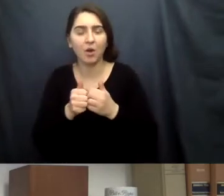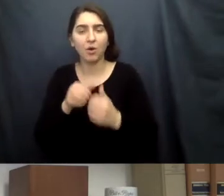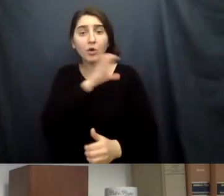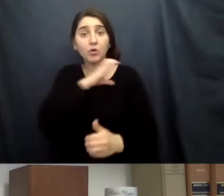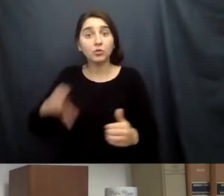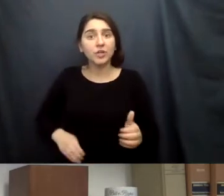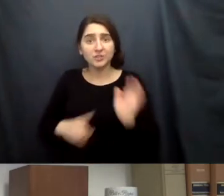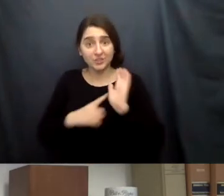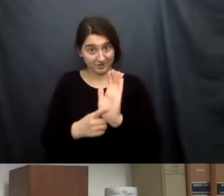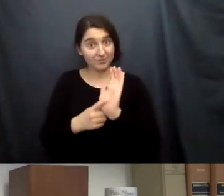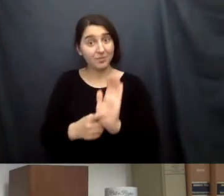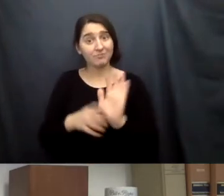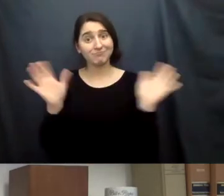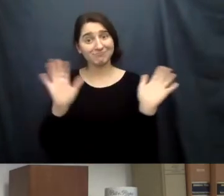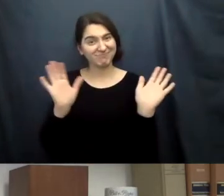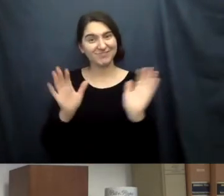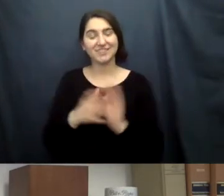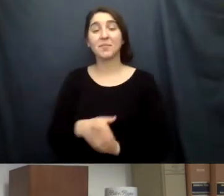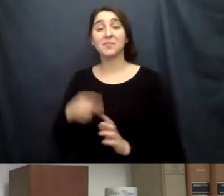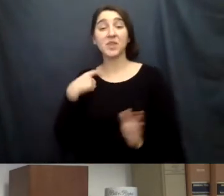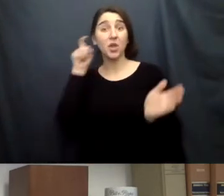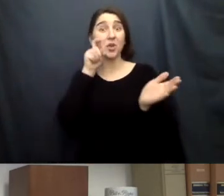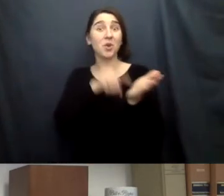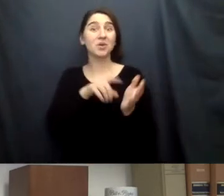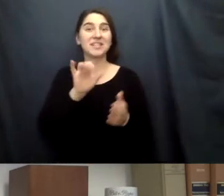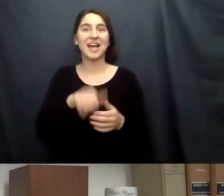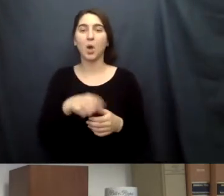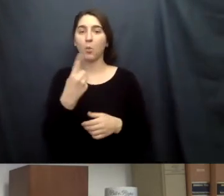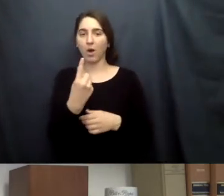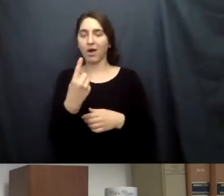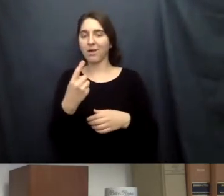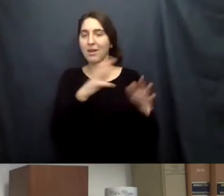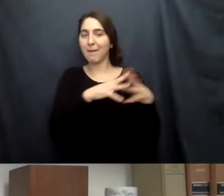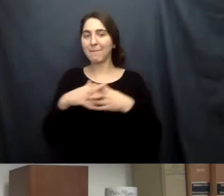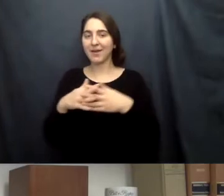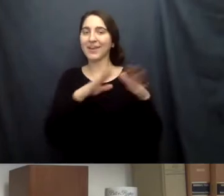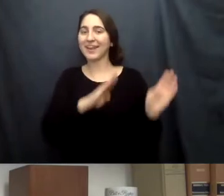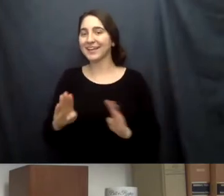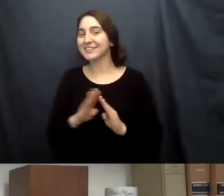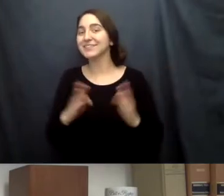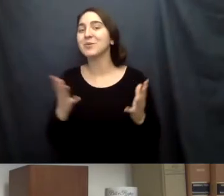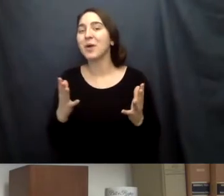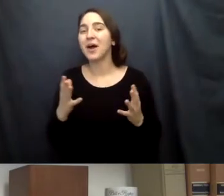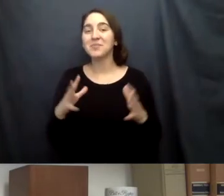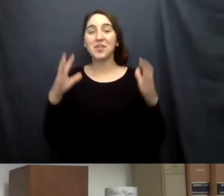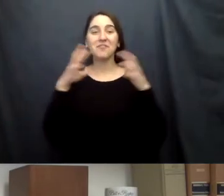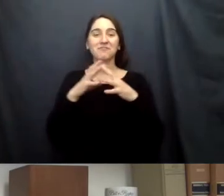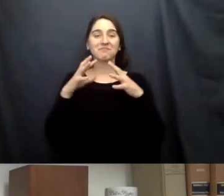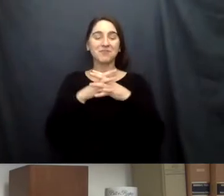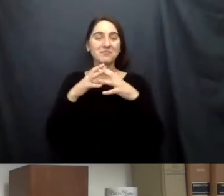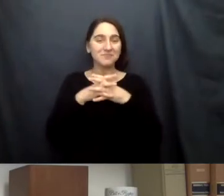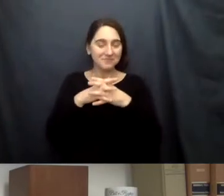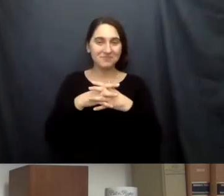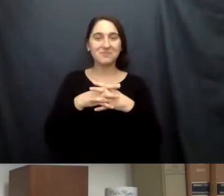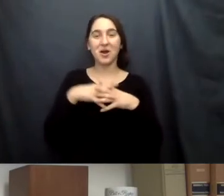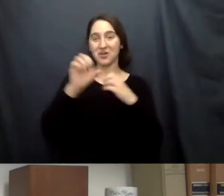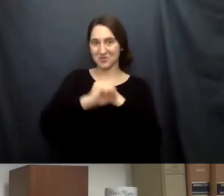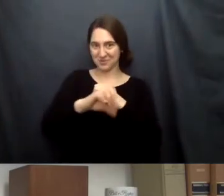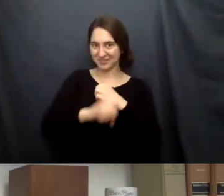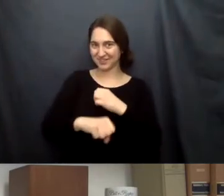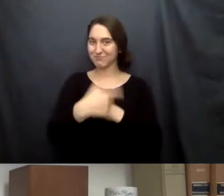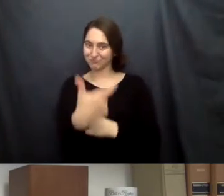together by adopting Christian symbols, language, and imagery. It came to my attention when I was engaged in one of the